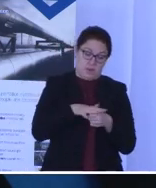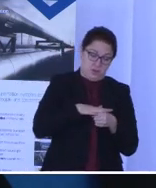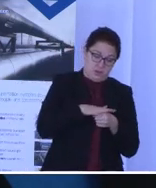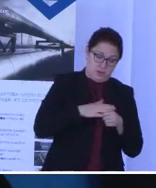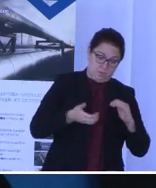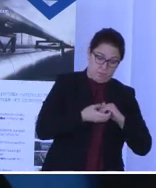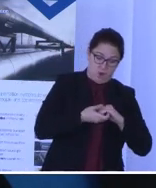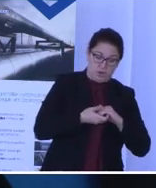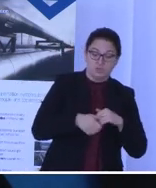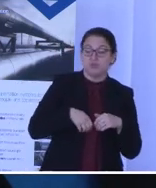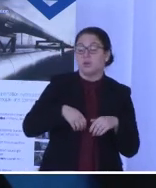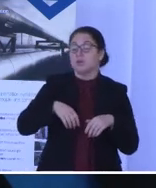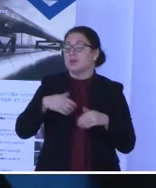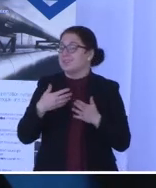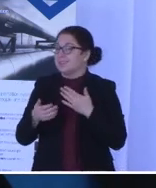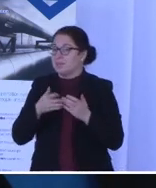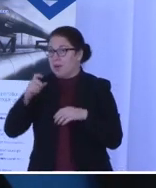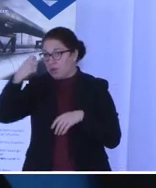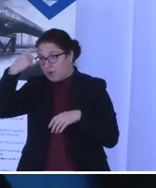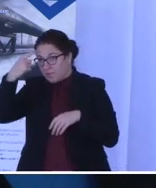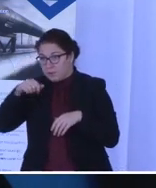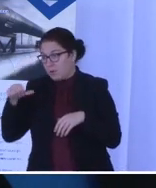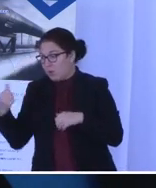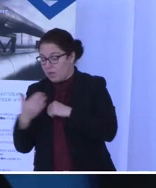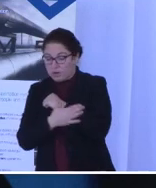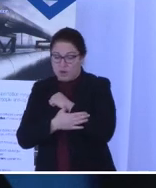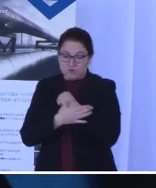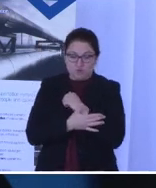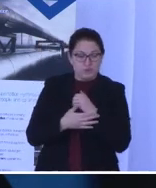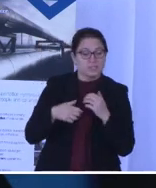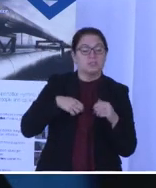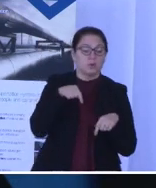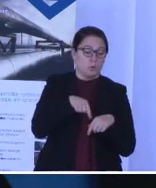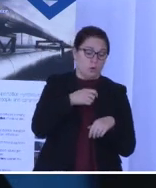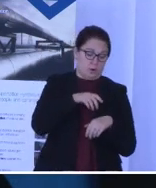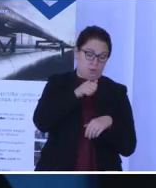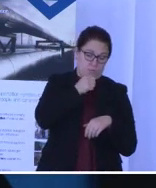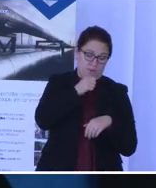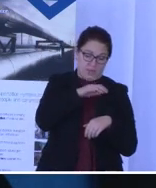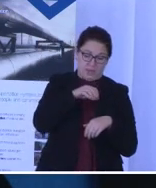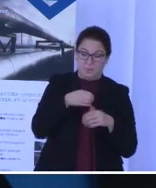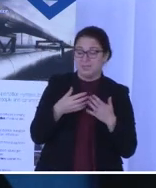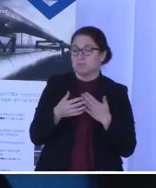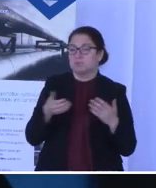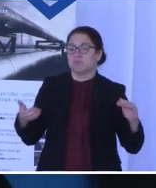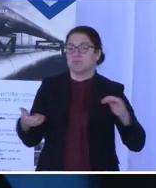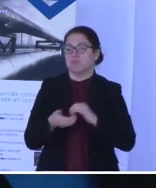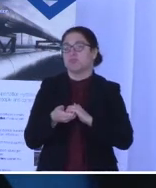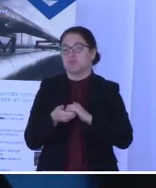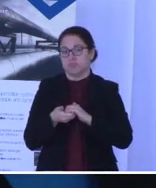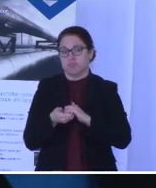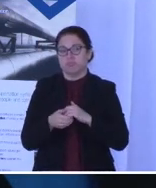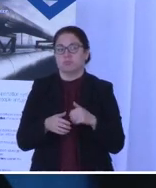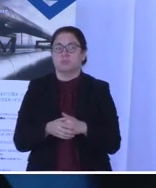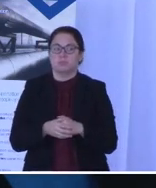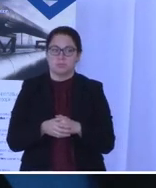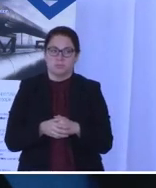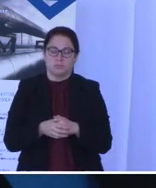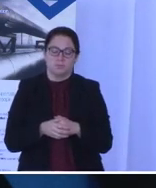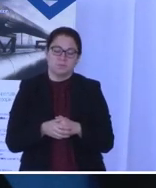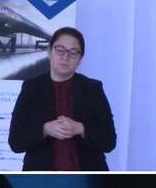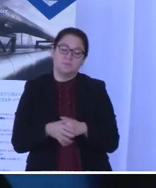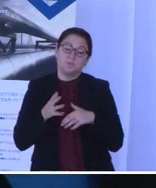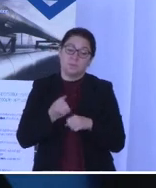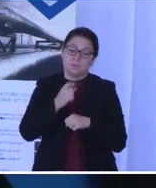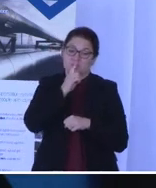and private, and so much more. Our work is not only to mitigate the threats of today, but to preempt those that could develop in the